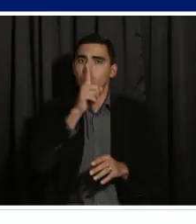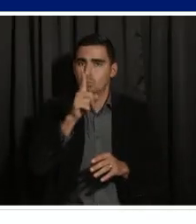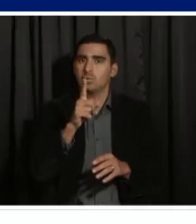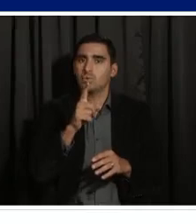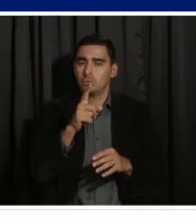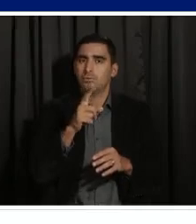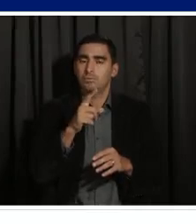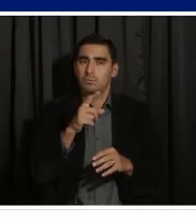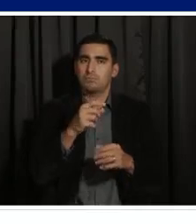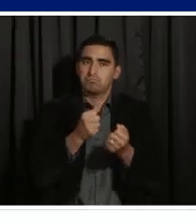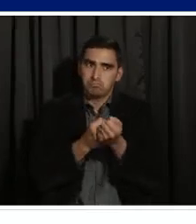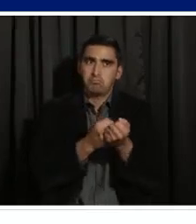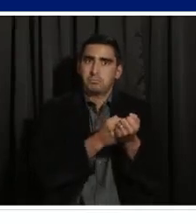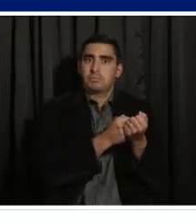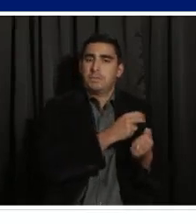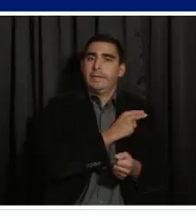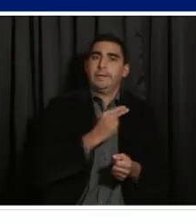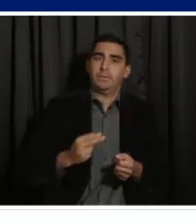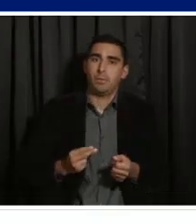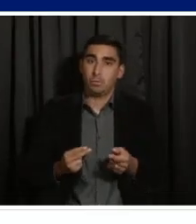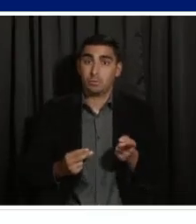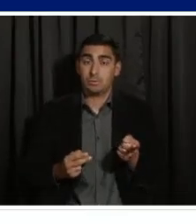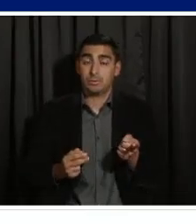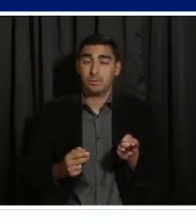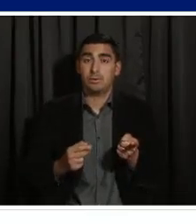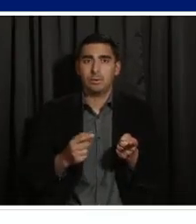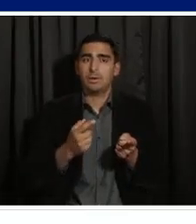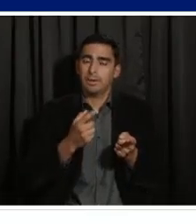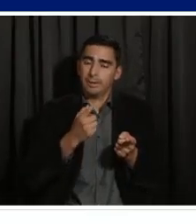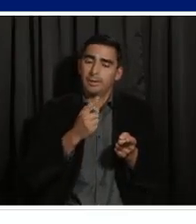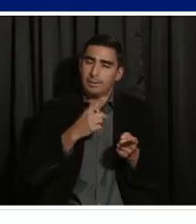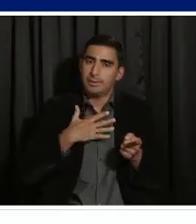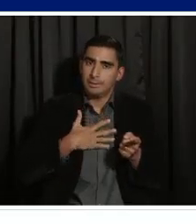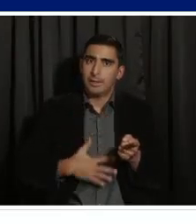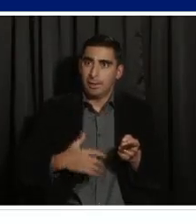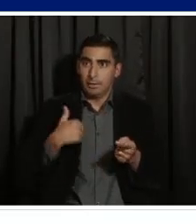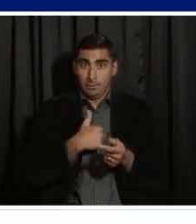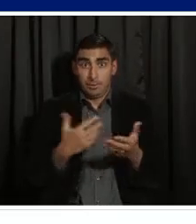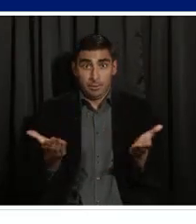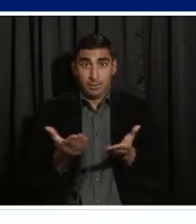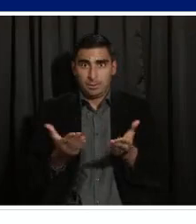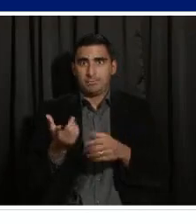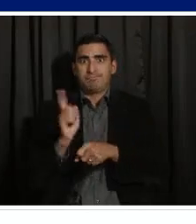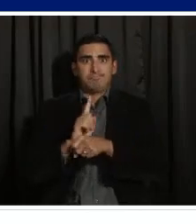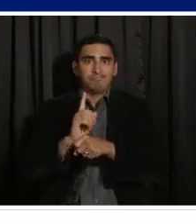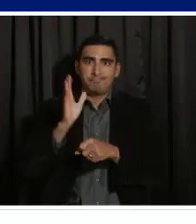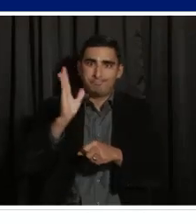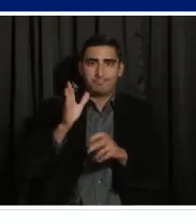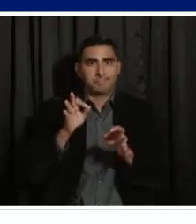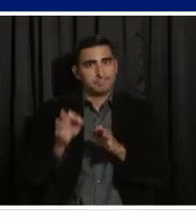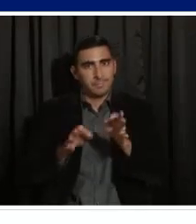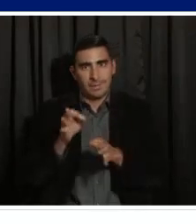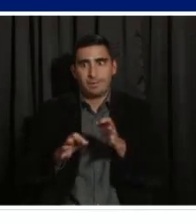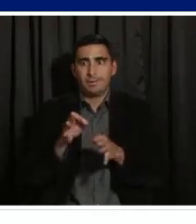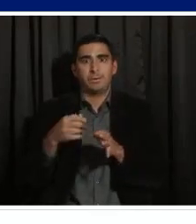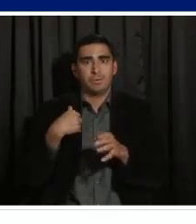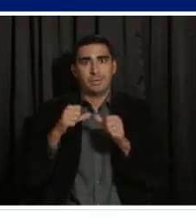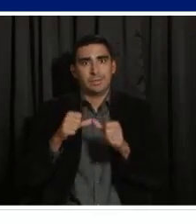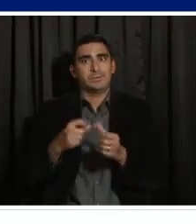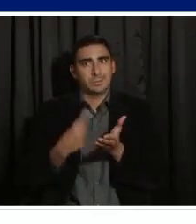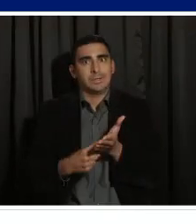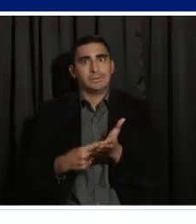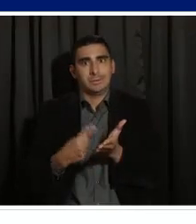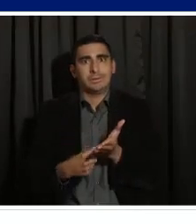to this pandemic. And it is unfortunate that we are here today to talk about this, the continued conversation